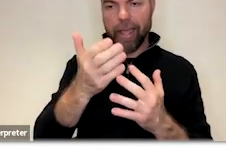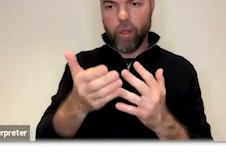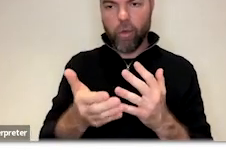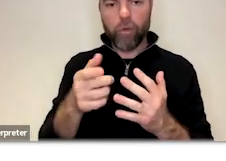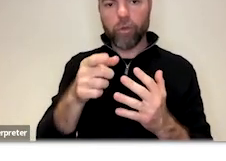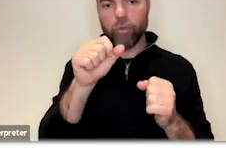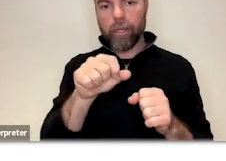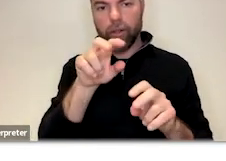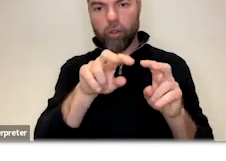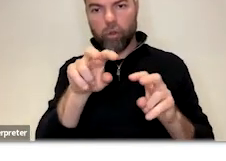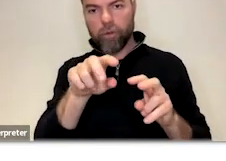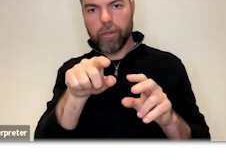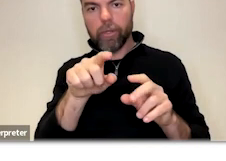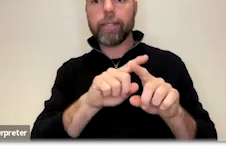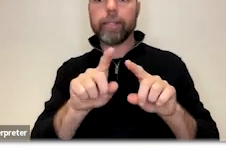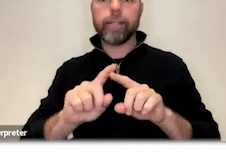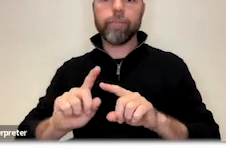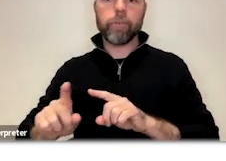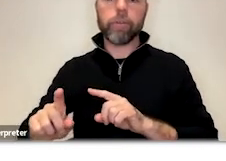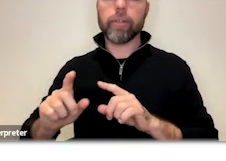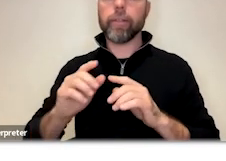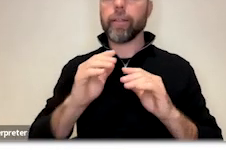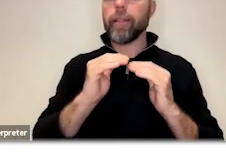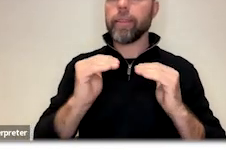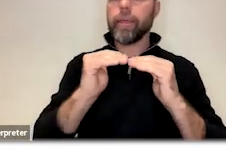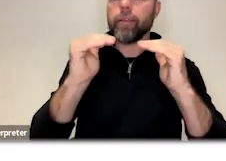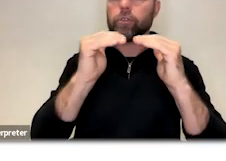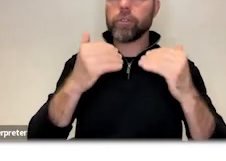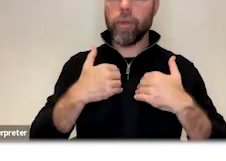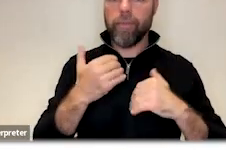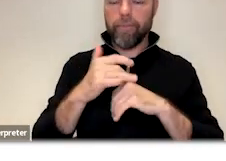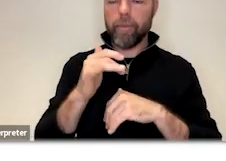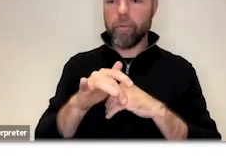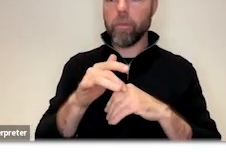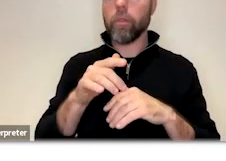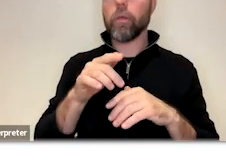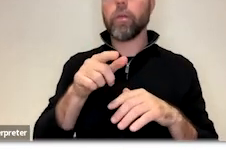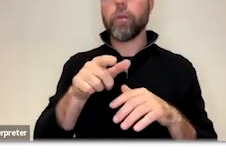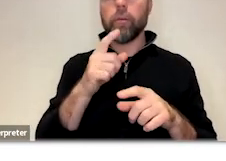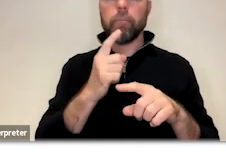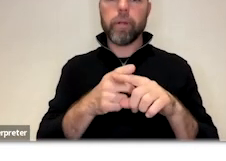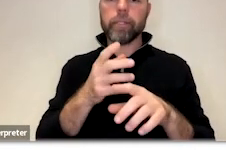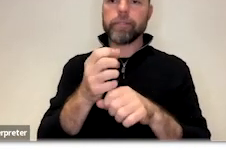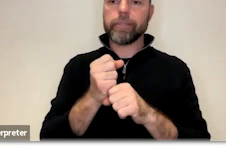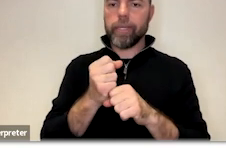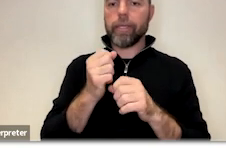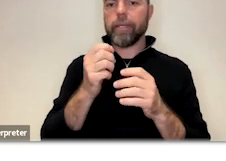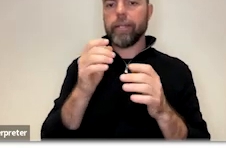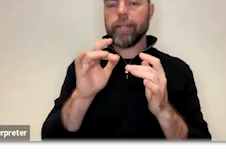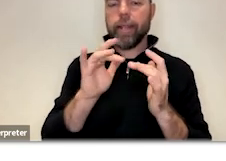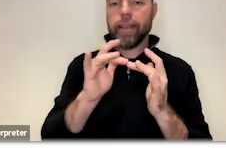at all of the different layers that we have available, as well as get some quick links to some of